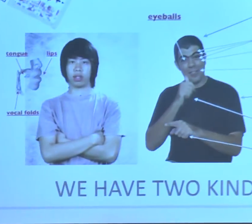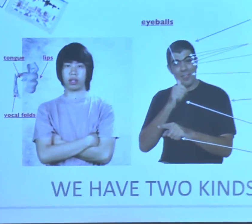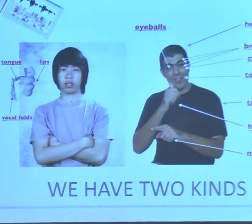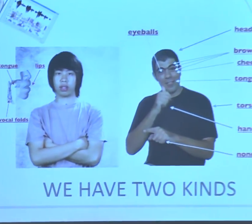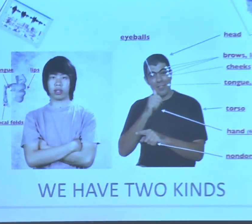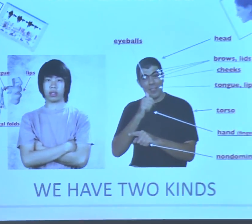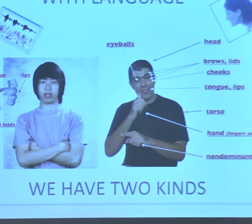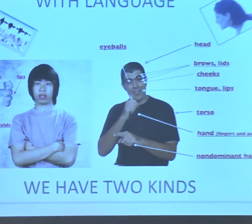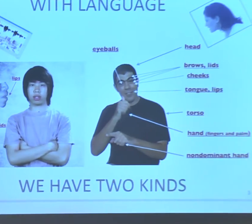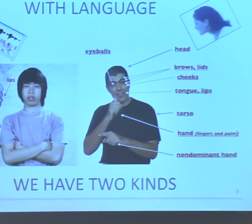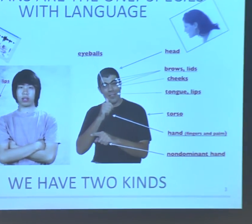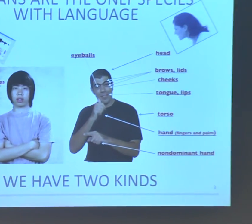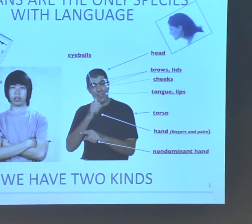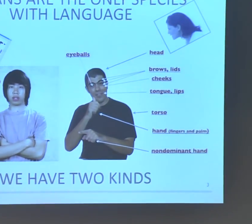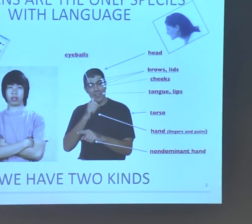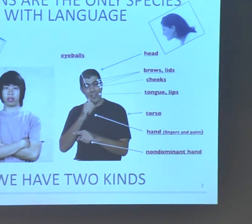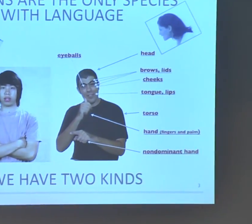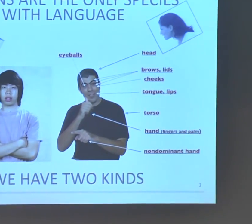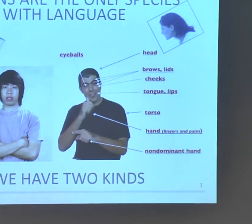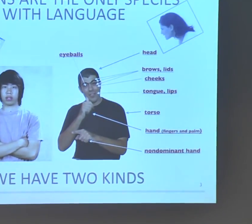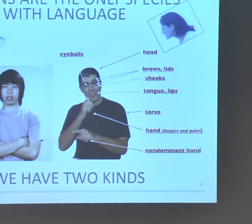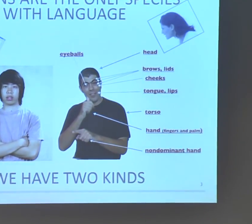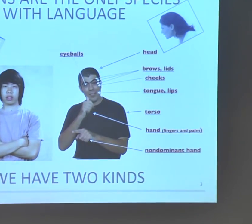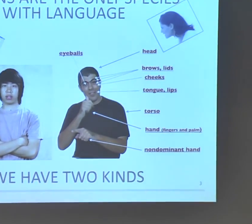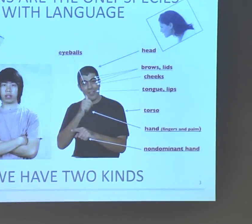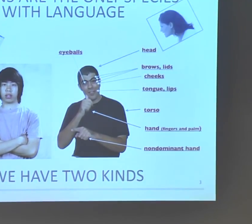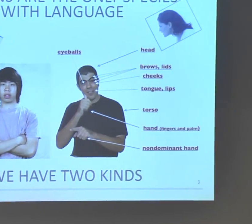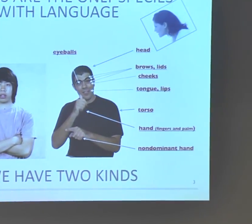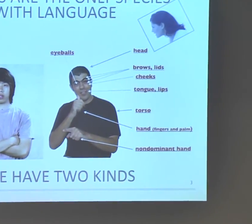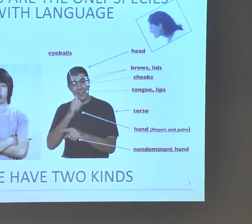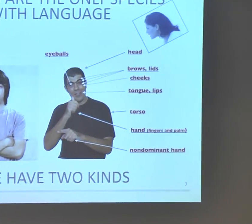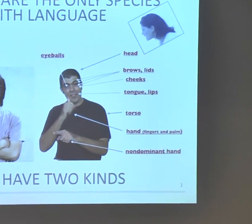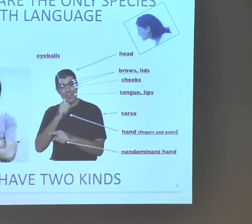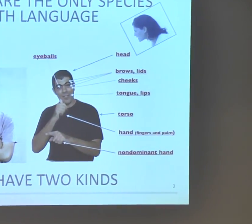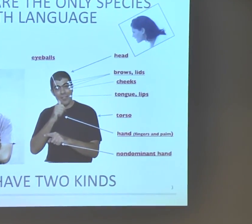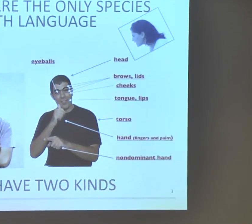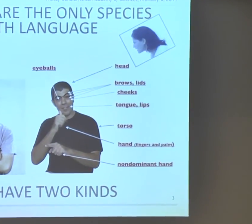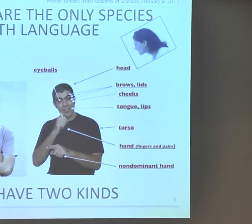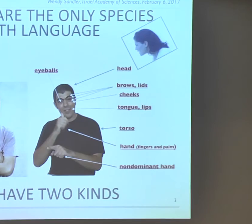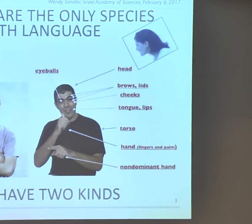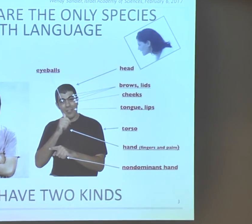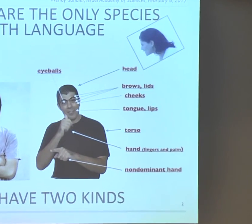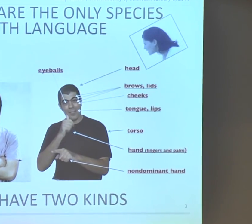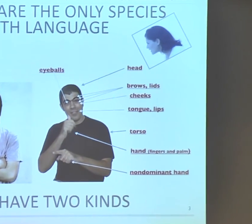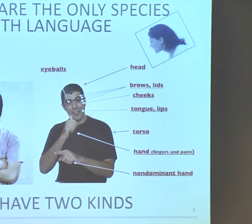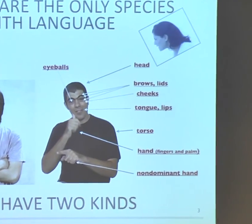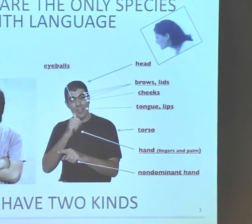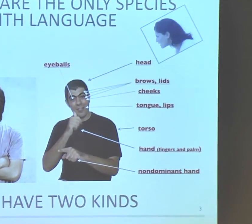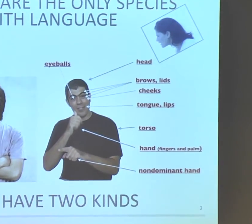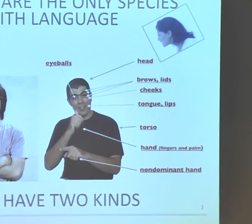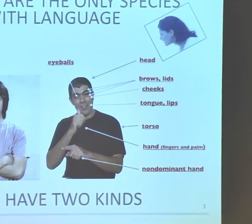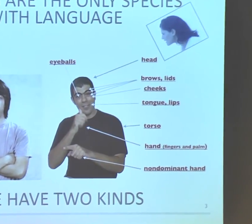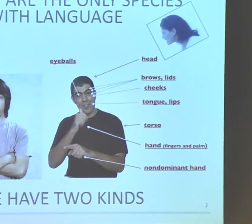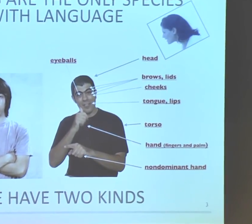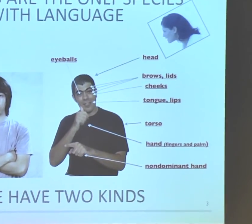We have a spoken kind and a signed kind, and if you look at this display, you can see that, from a physiological point of view, they're